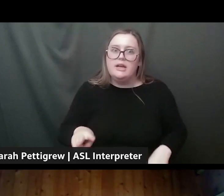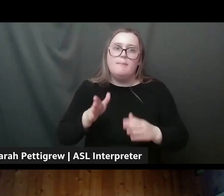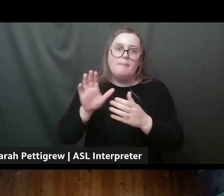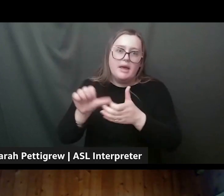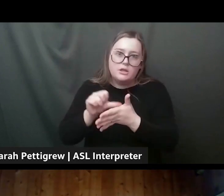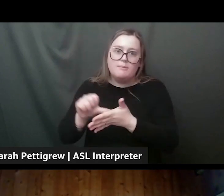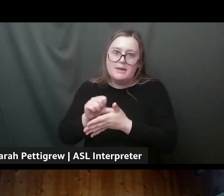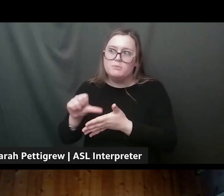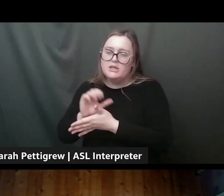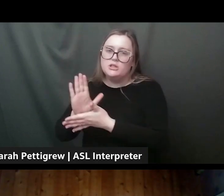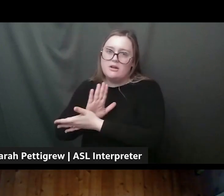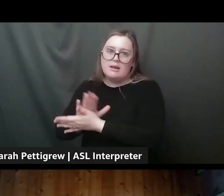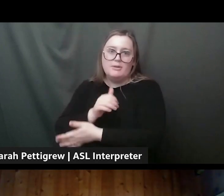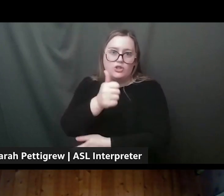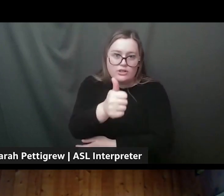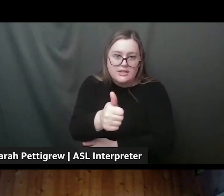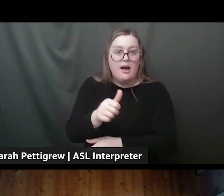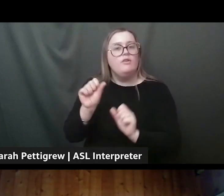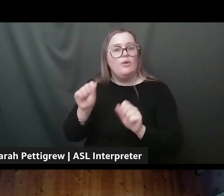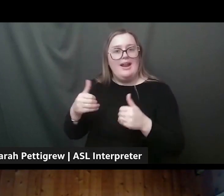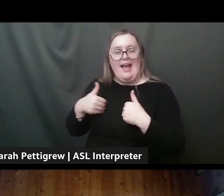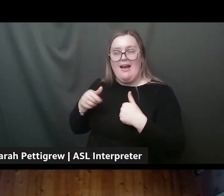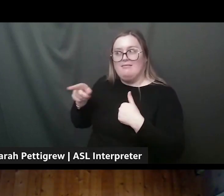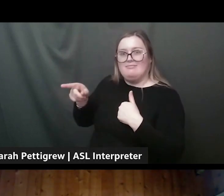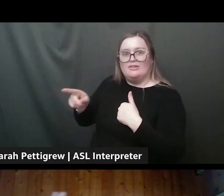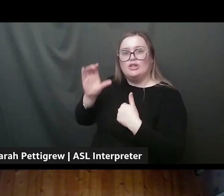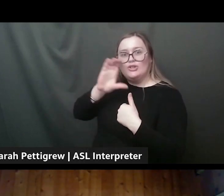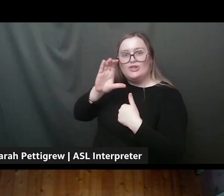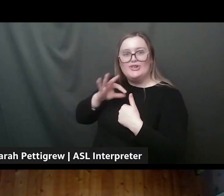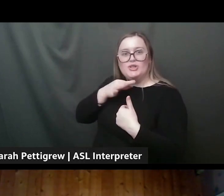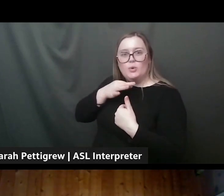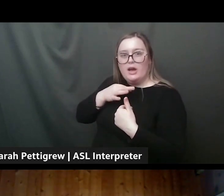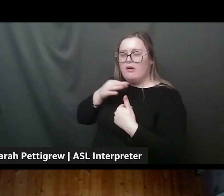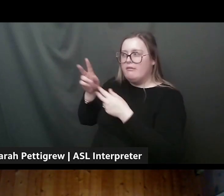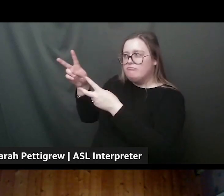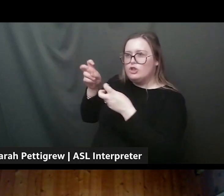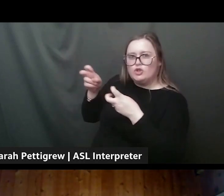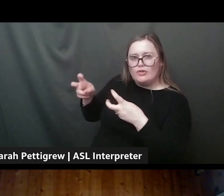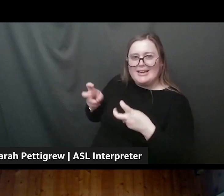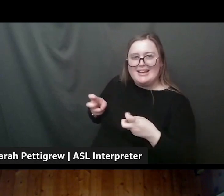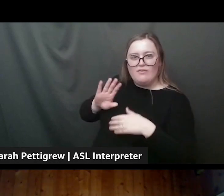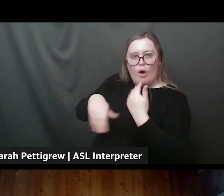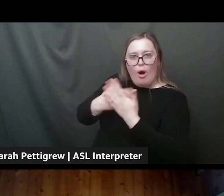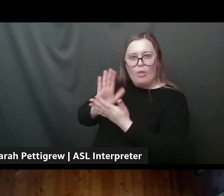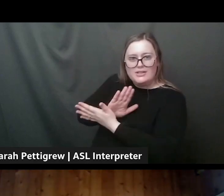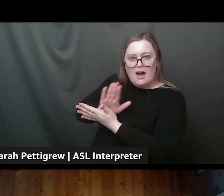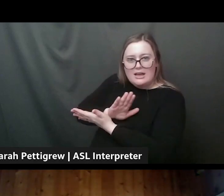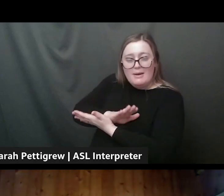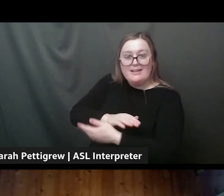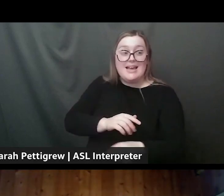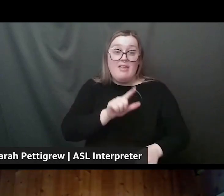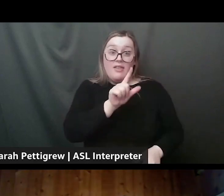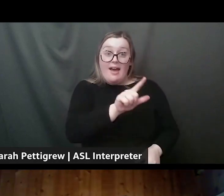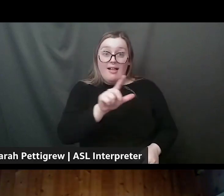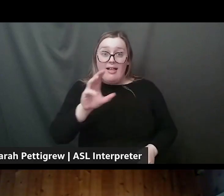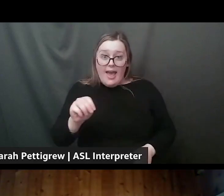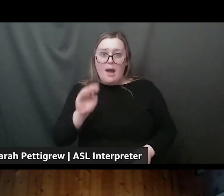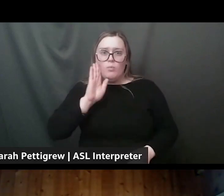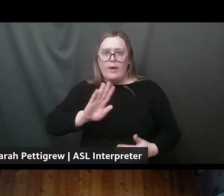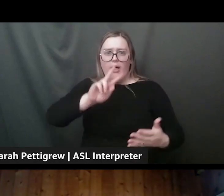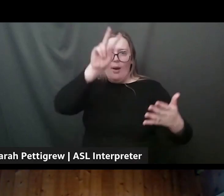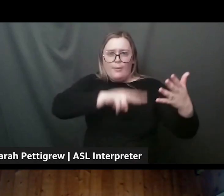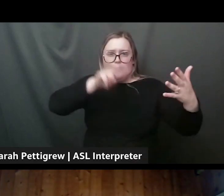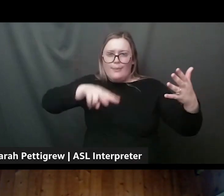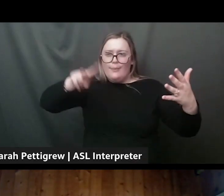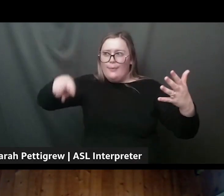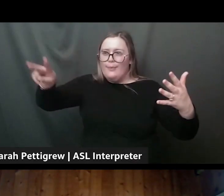search query go and retrieve all of the documents that you want to have. And then the large language model can actually just read it and give you the succinct answer that you're looking